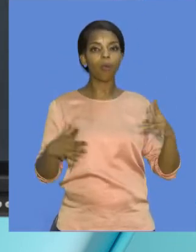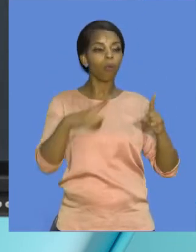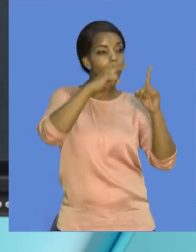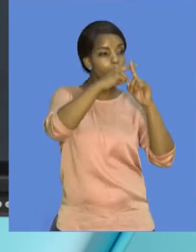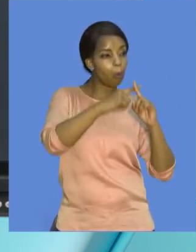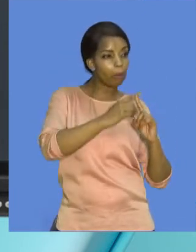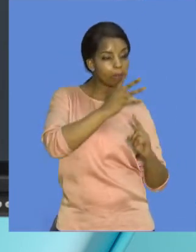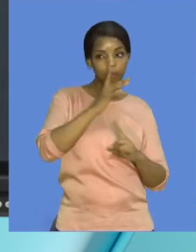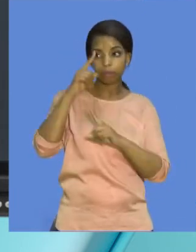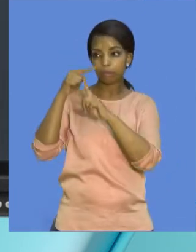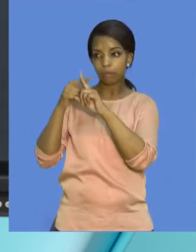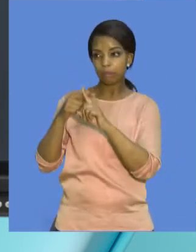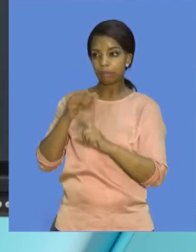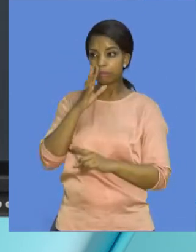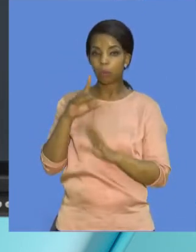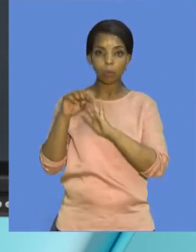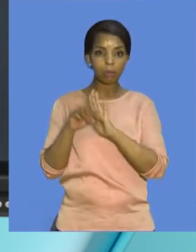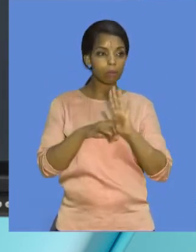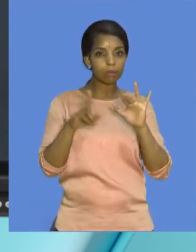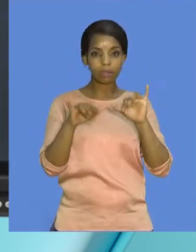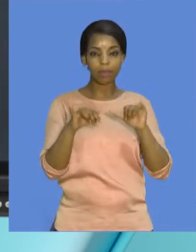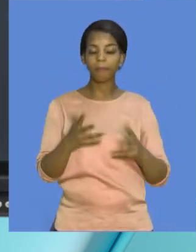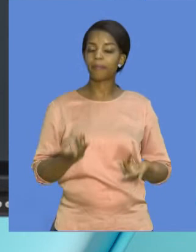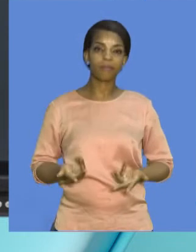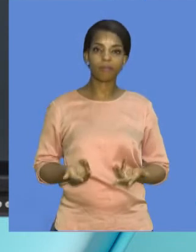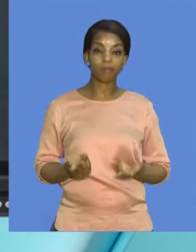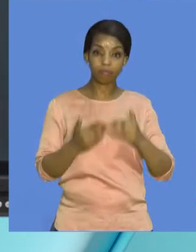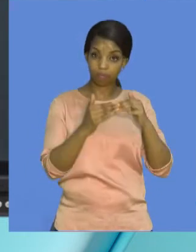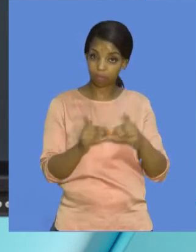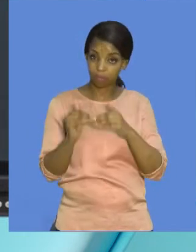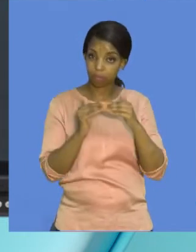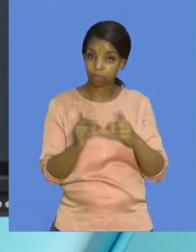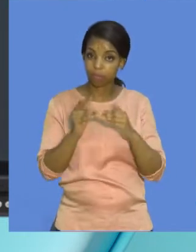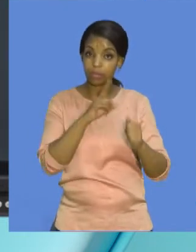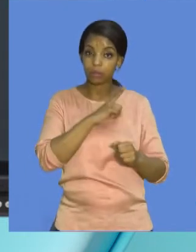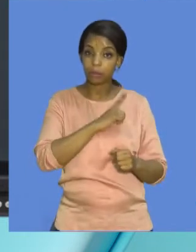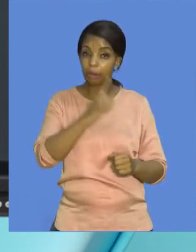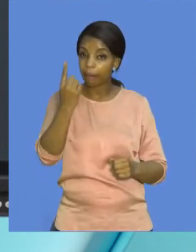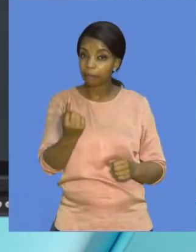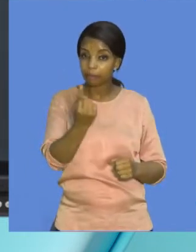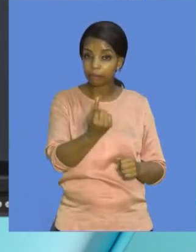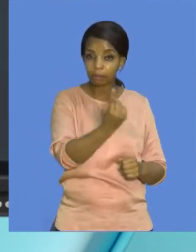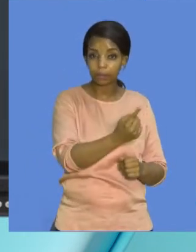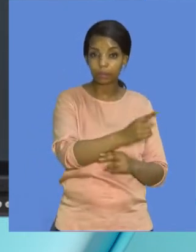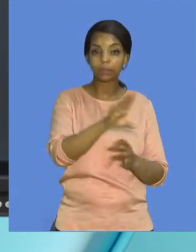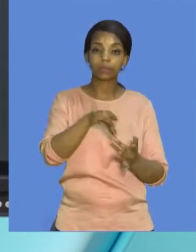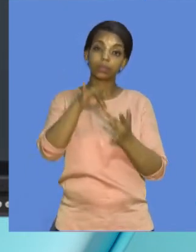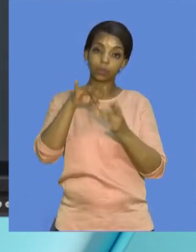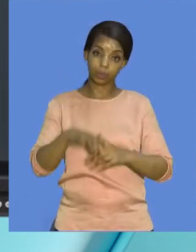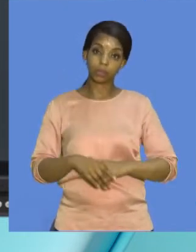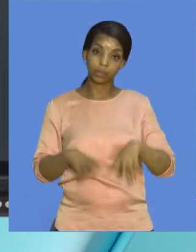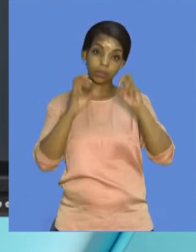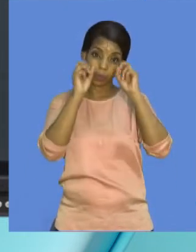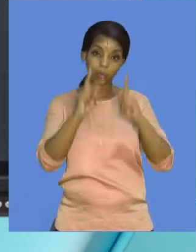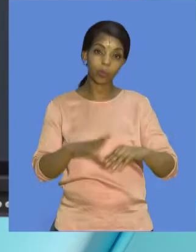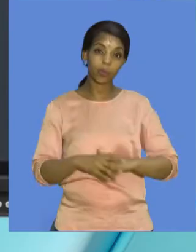it says identical charges. So pay careful attention to the language, because every scenario is unique in its own way,